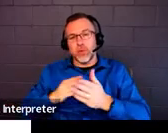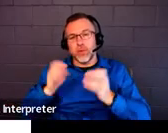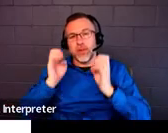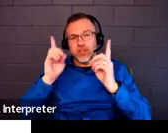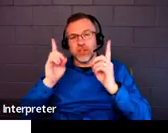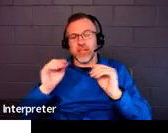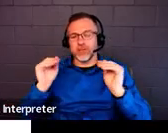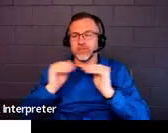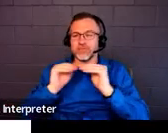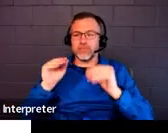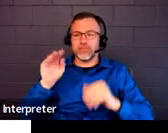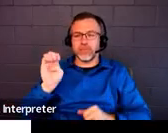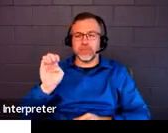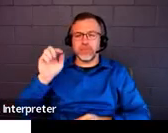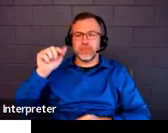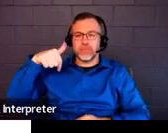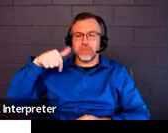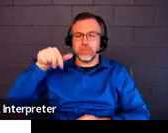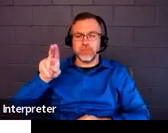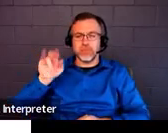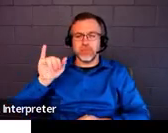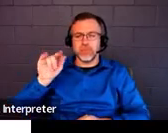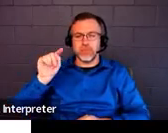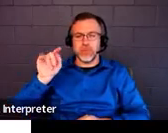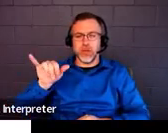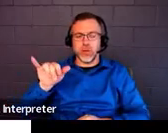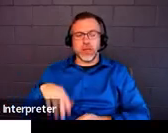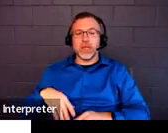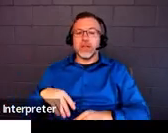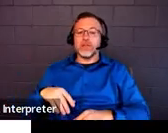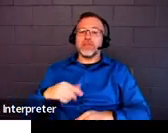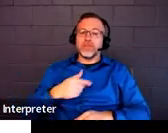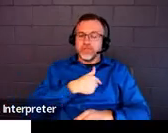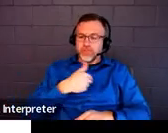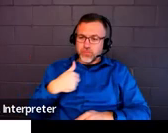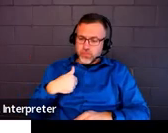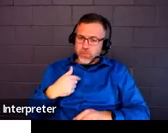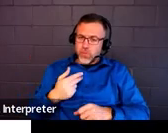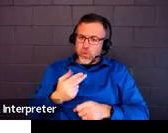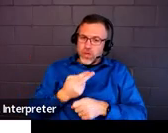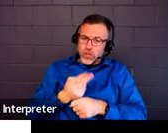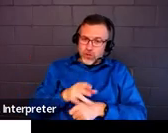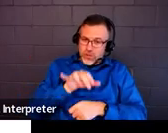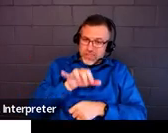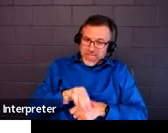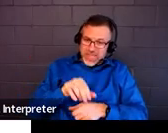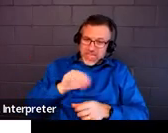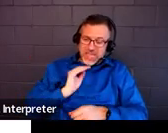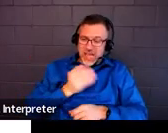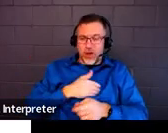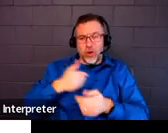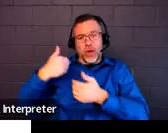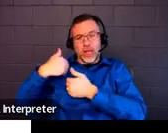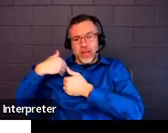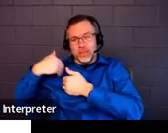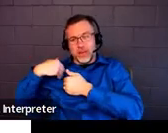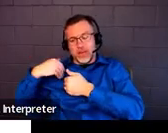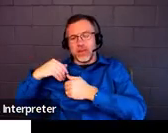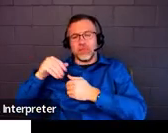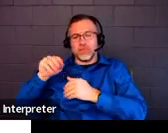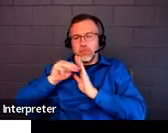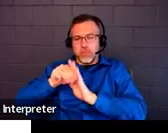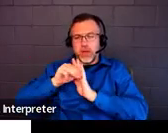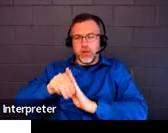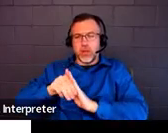because assessment data is used in our state's accountability model. If our students with significant cognitive